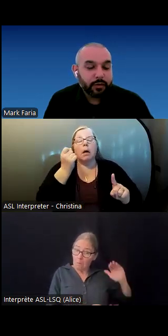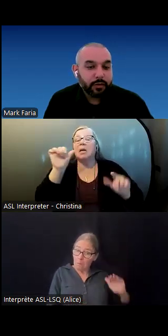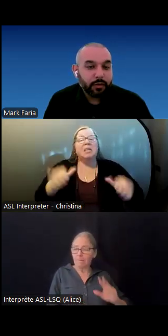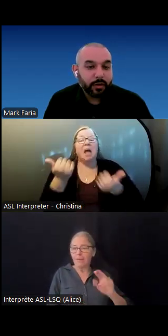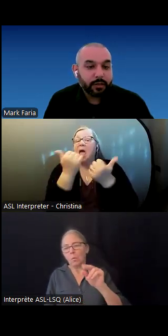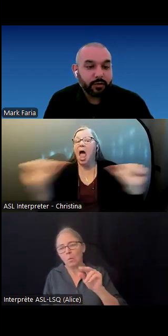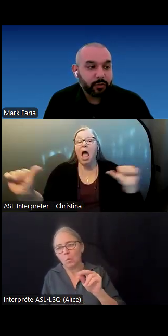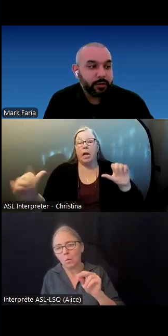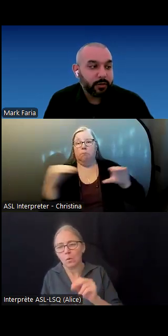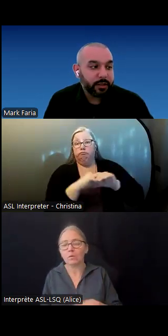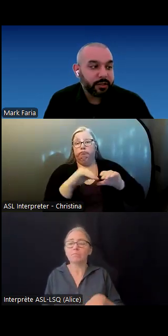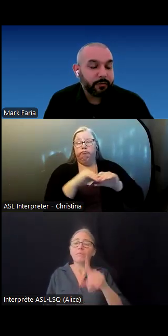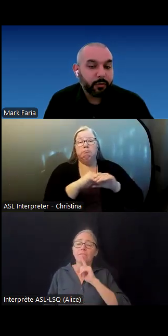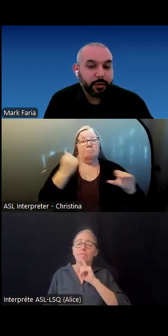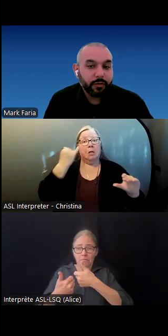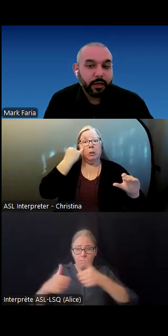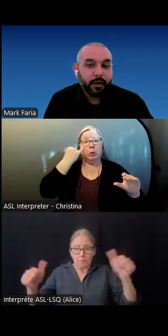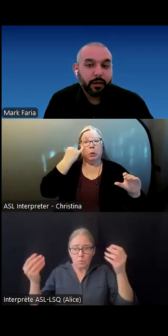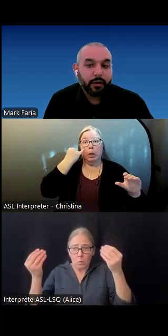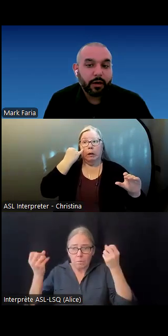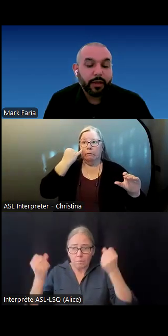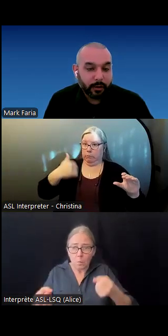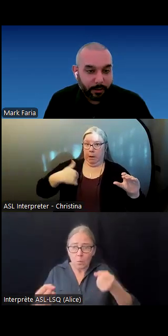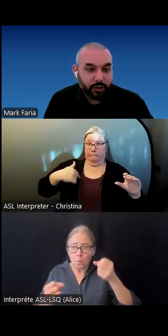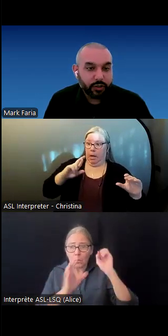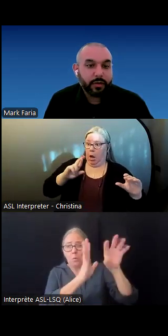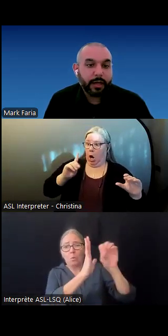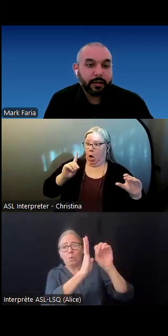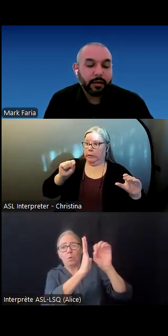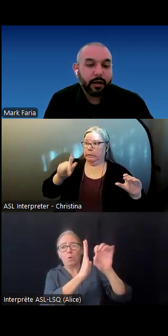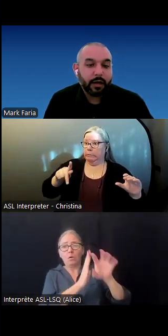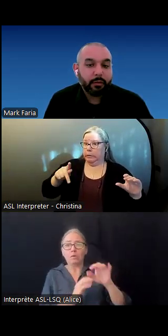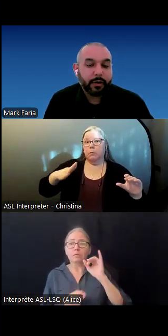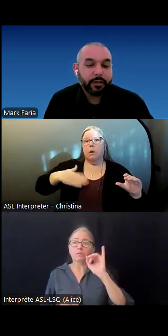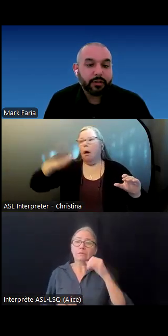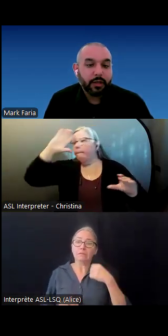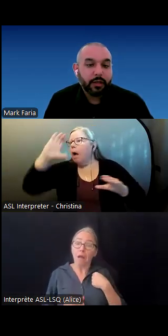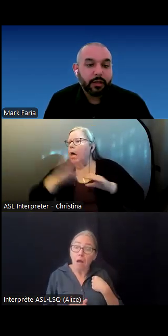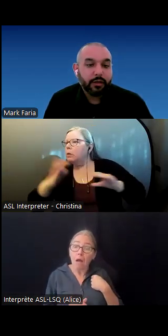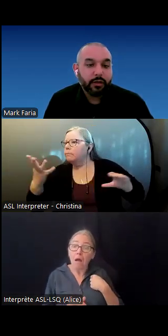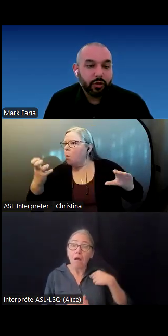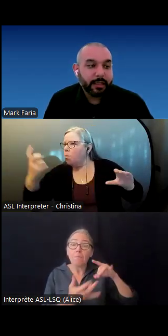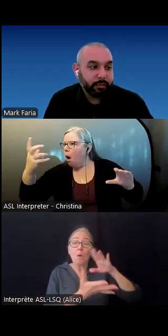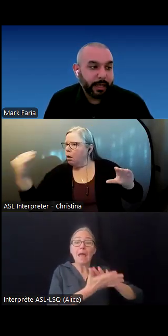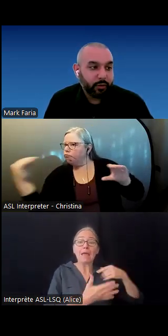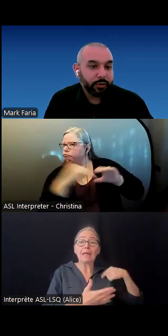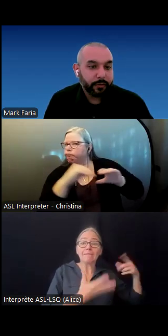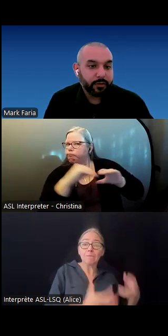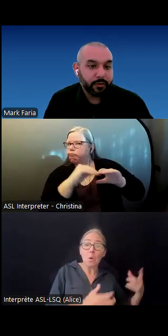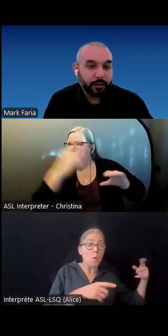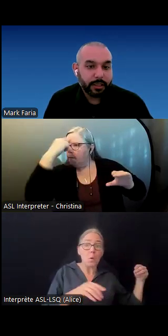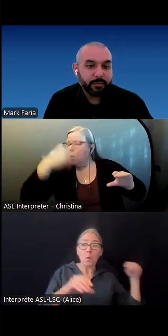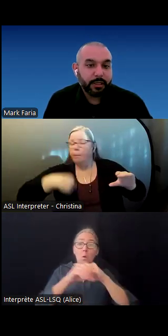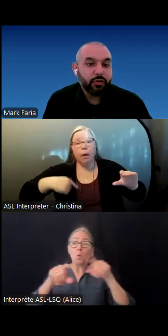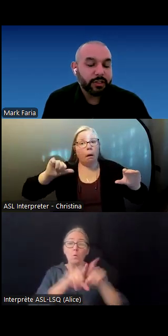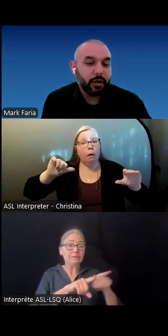spouse wants to contribute to your RDSP for you, they're allowed to do that. However, as you being the plan holder, if it's